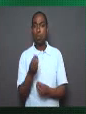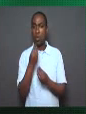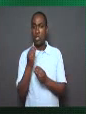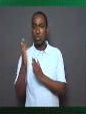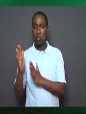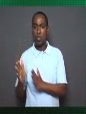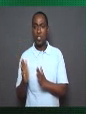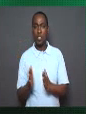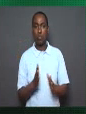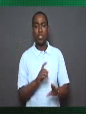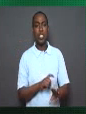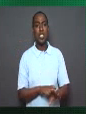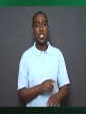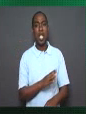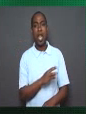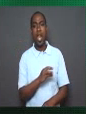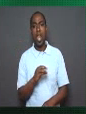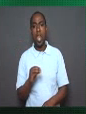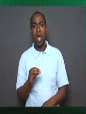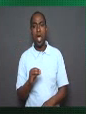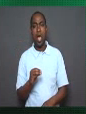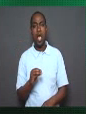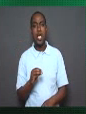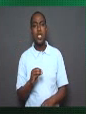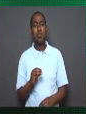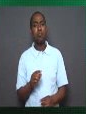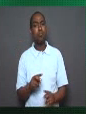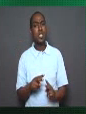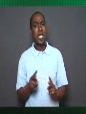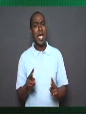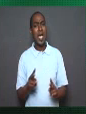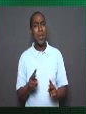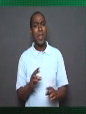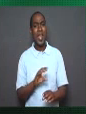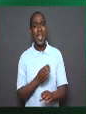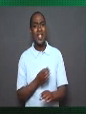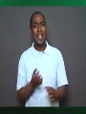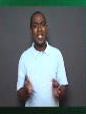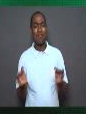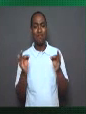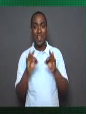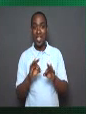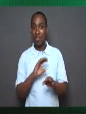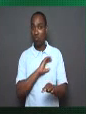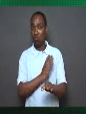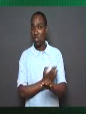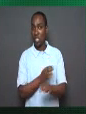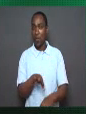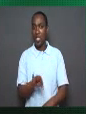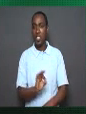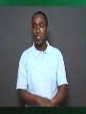photosynthesis, and it is essential in cells for energy.